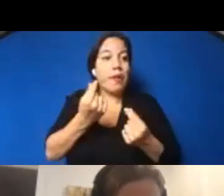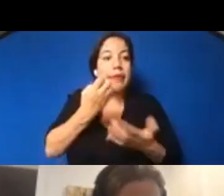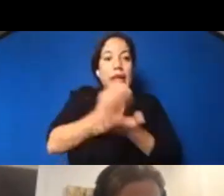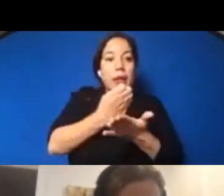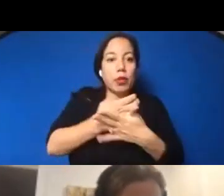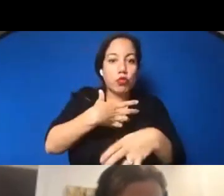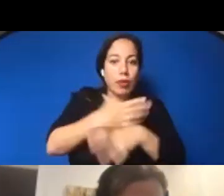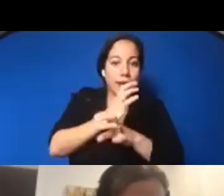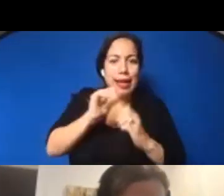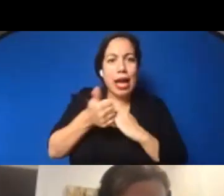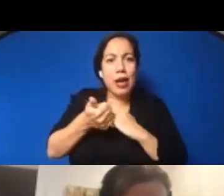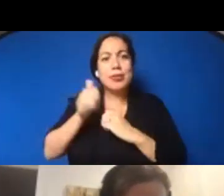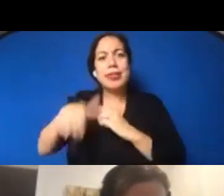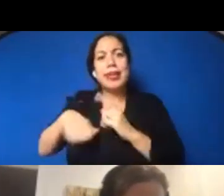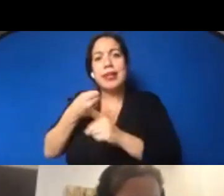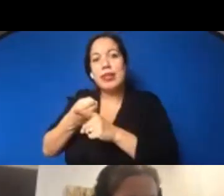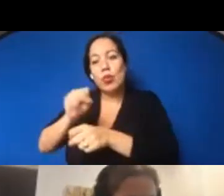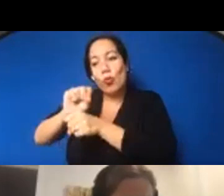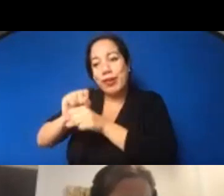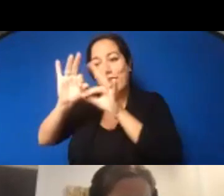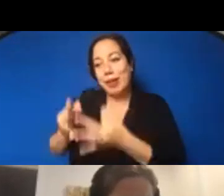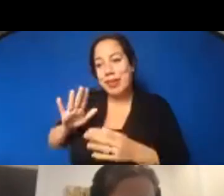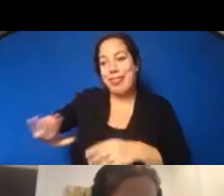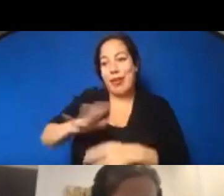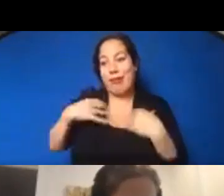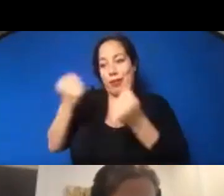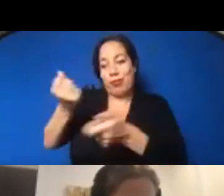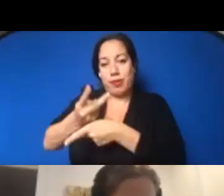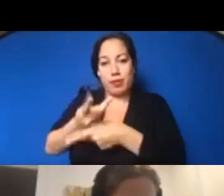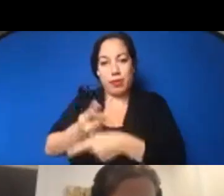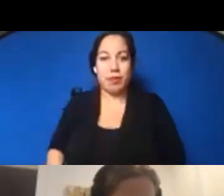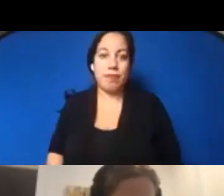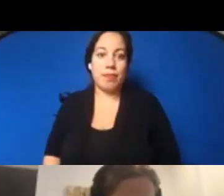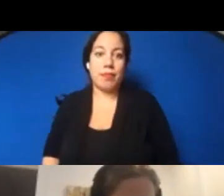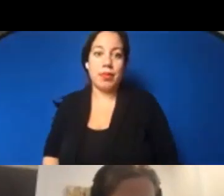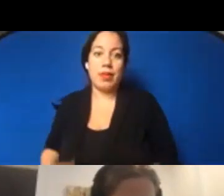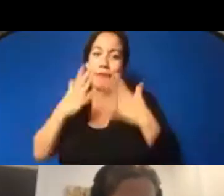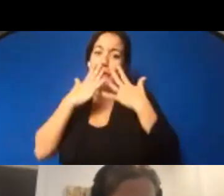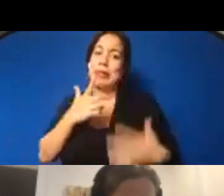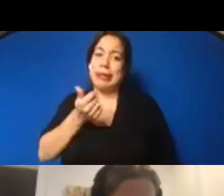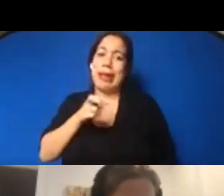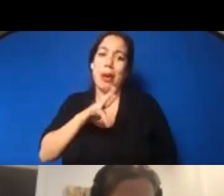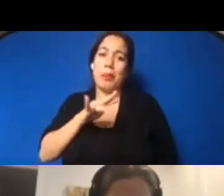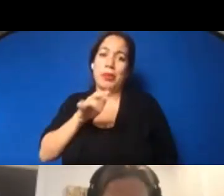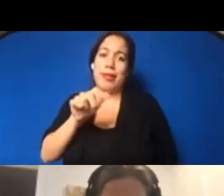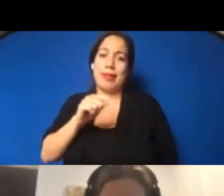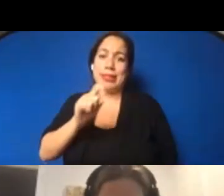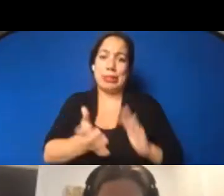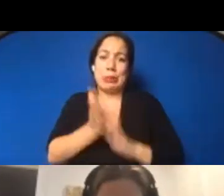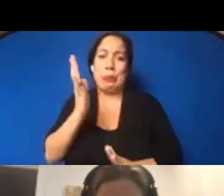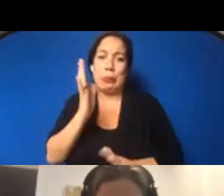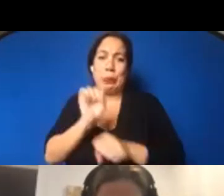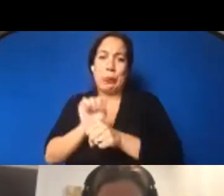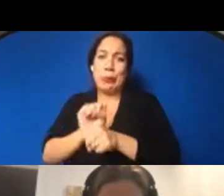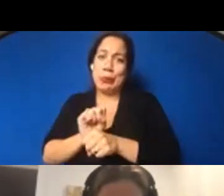is affecting the work in primary healthcare. Unfortunately, Gabriela had to head off to work, so she's no